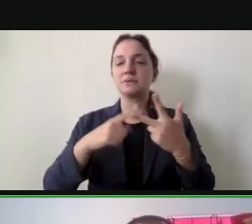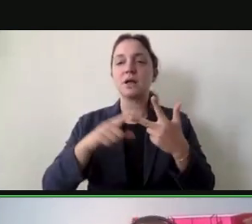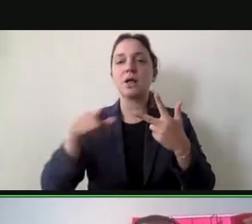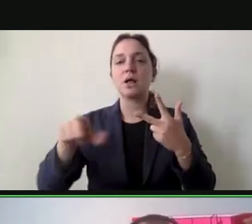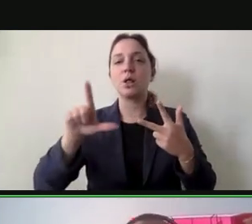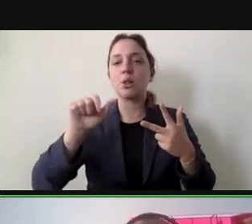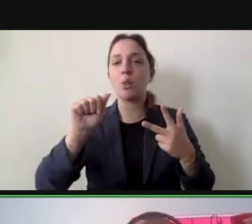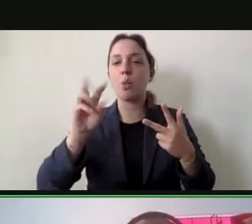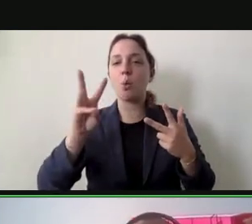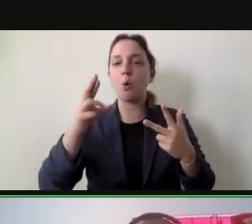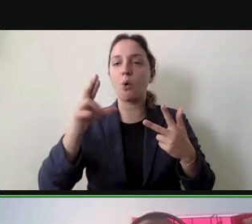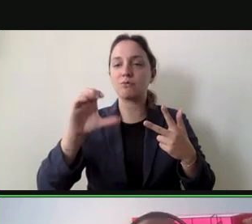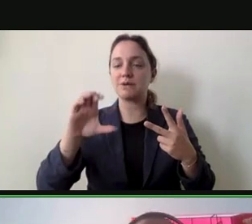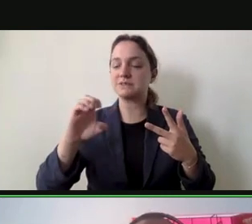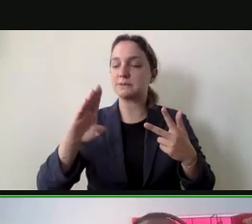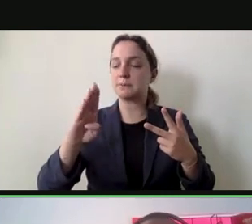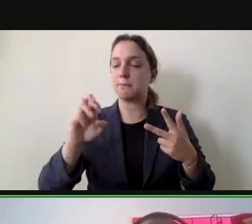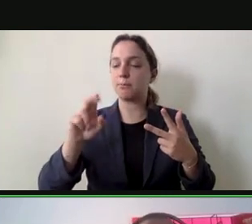allows us to run